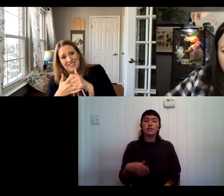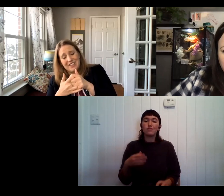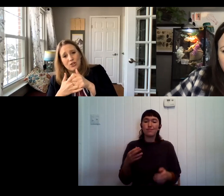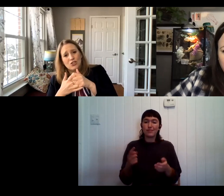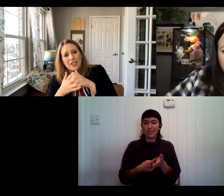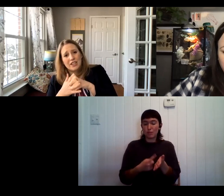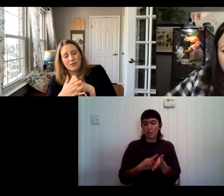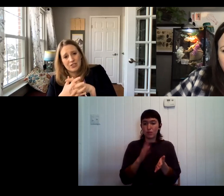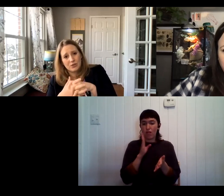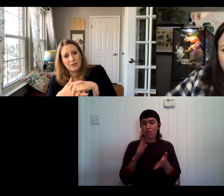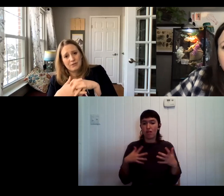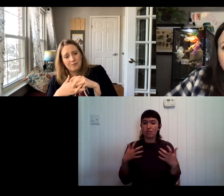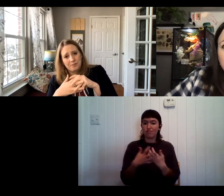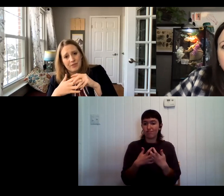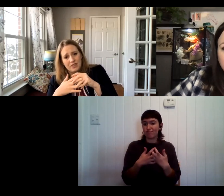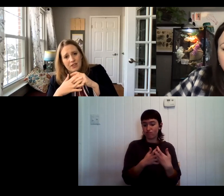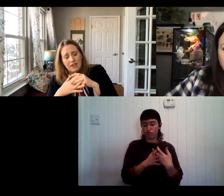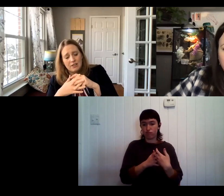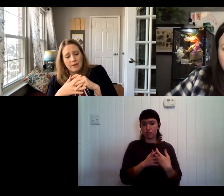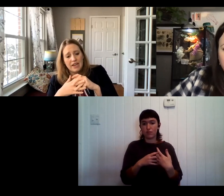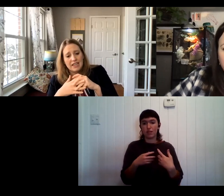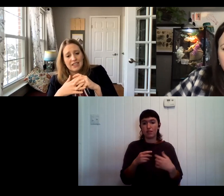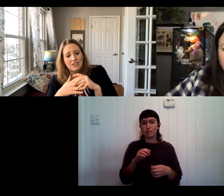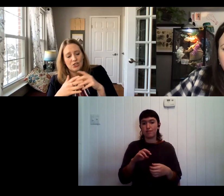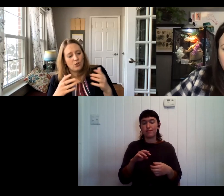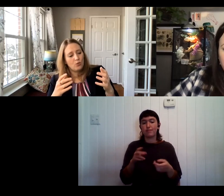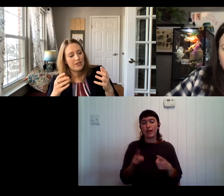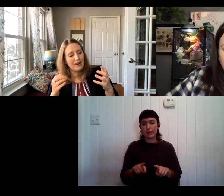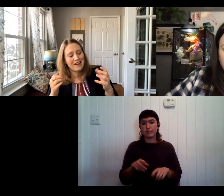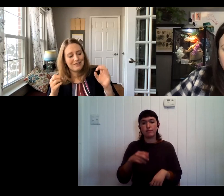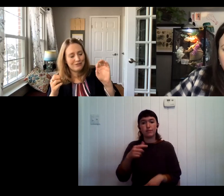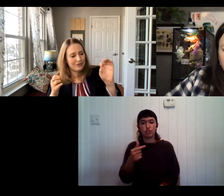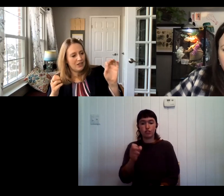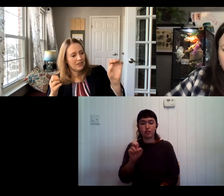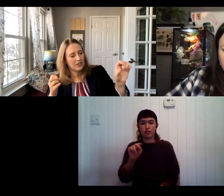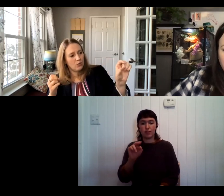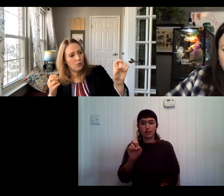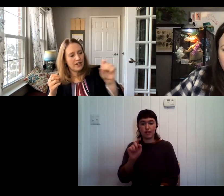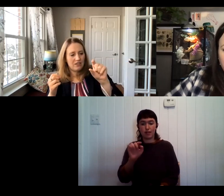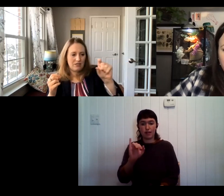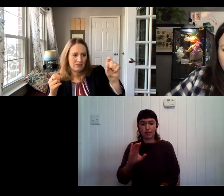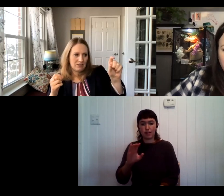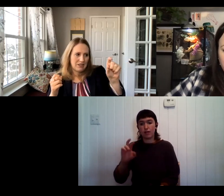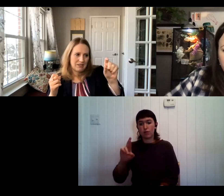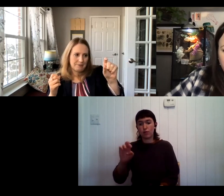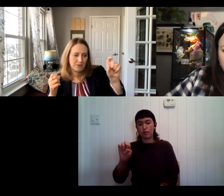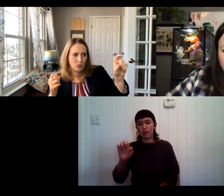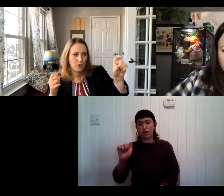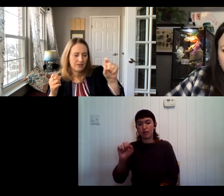combine, and that's called genetic reassortment. And when you have like